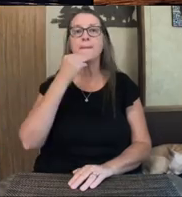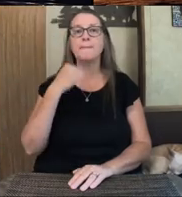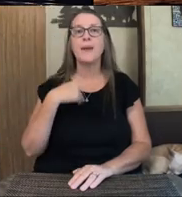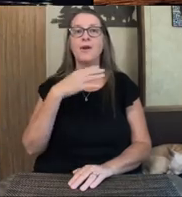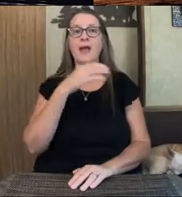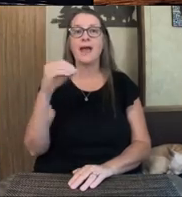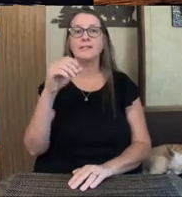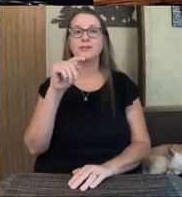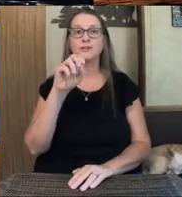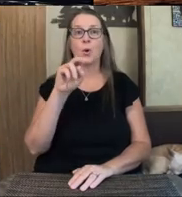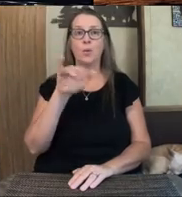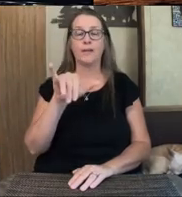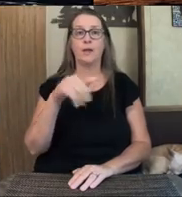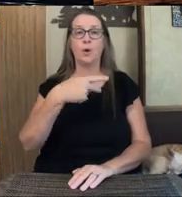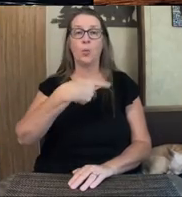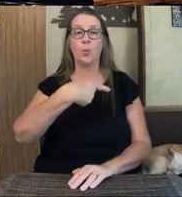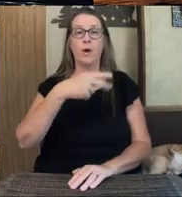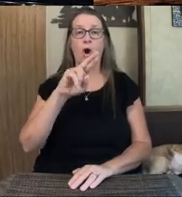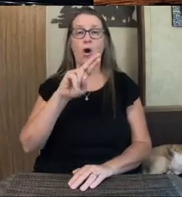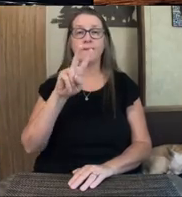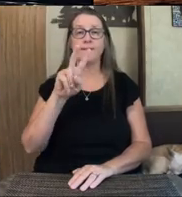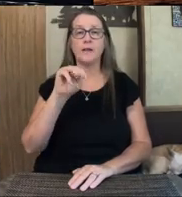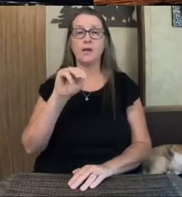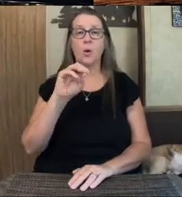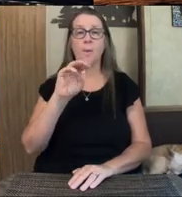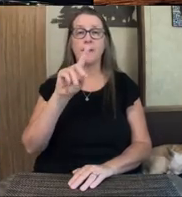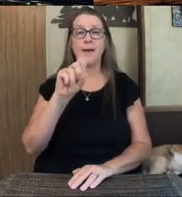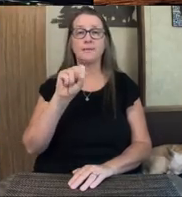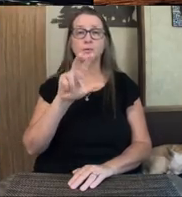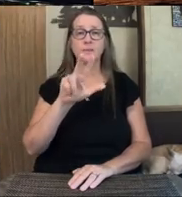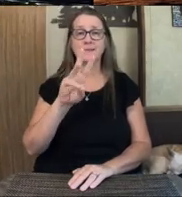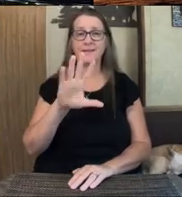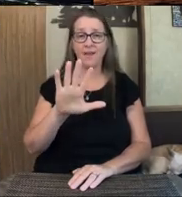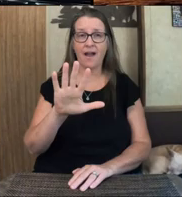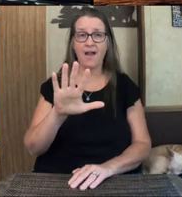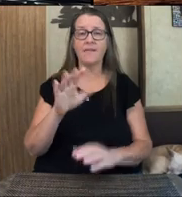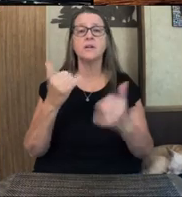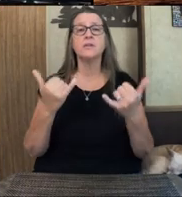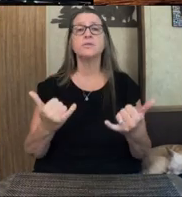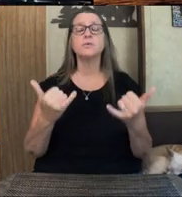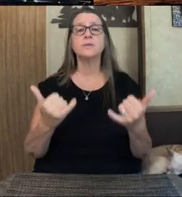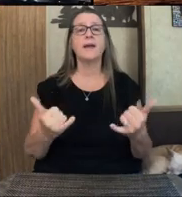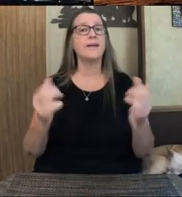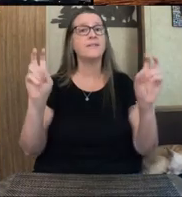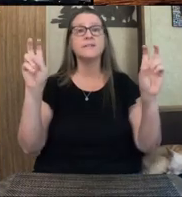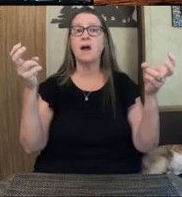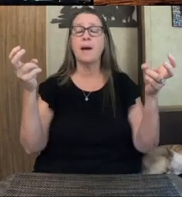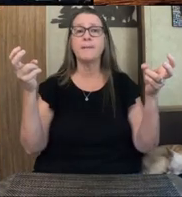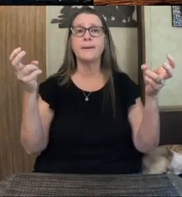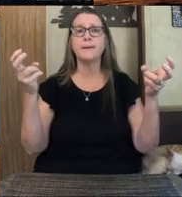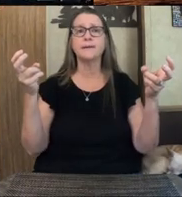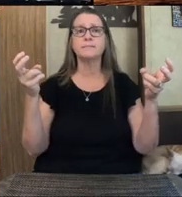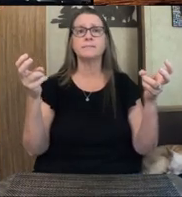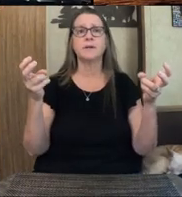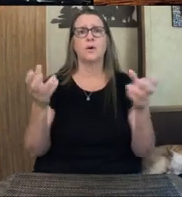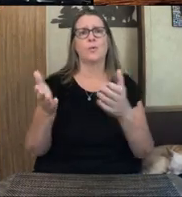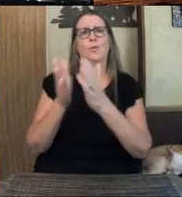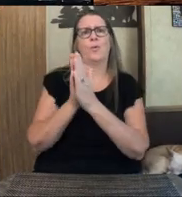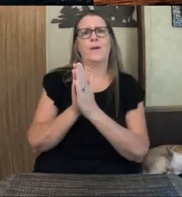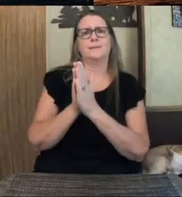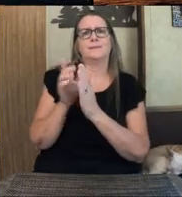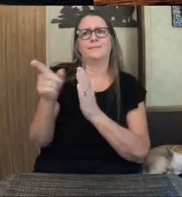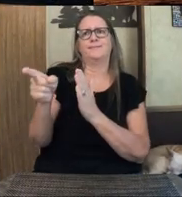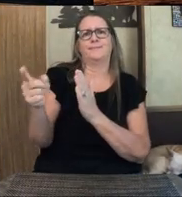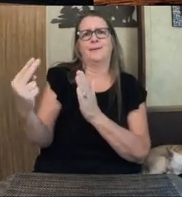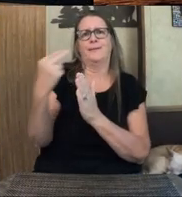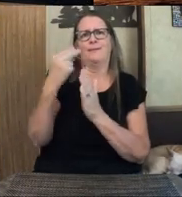Hi, this is Mary. And Tony. And we are the RV Nomads 365. And today the topic has actually been a